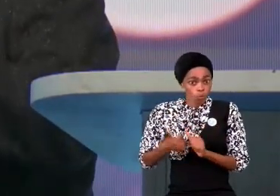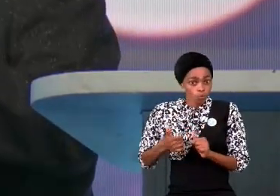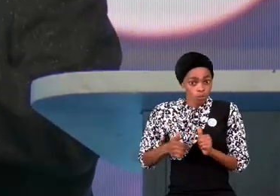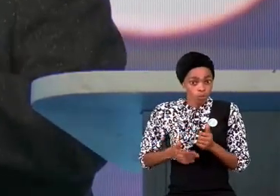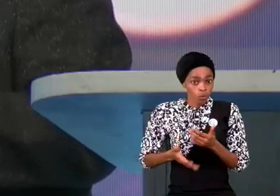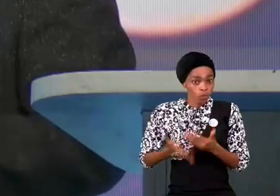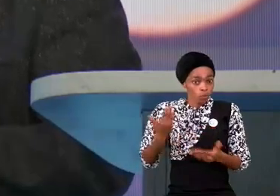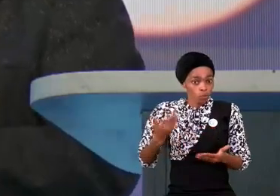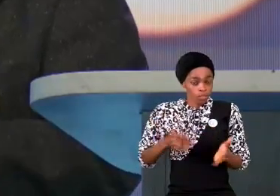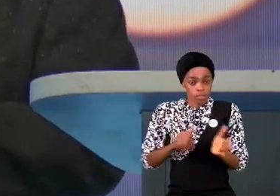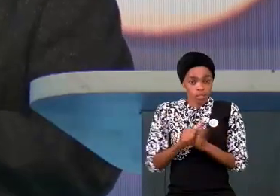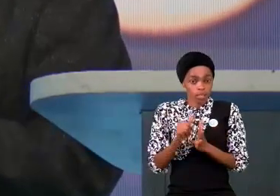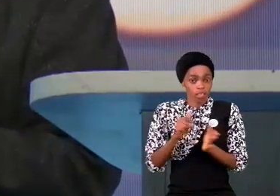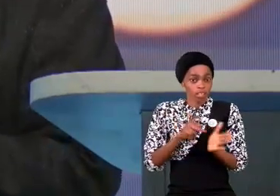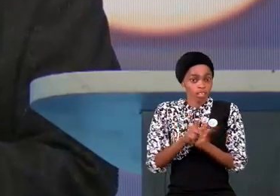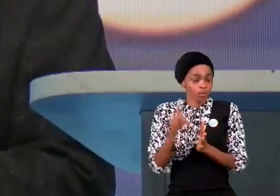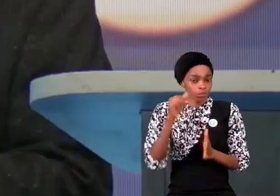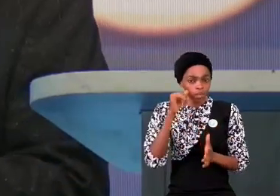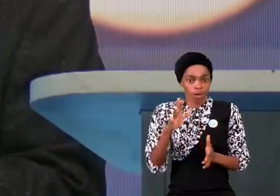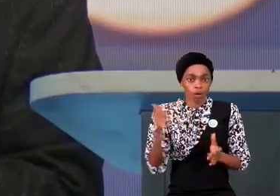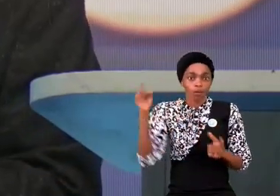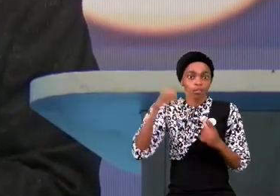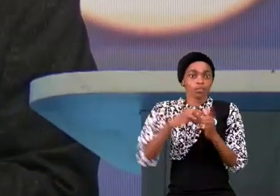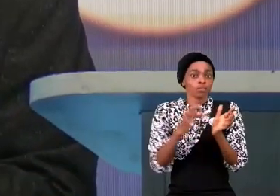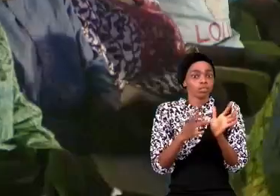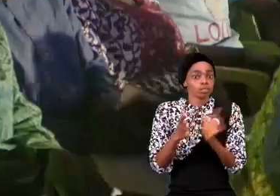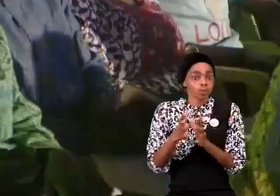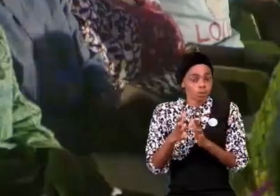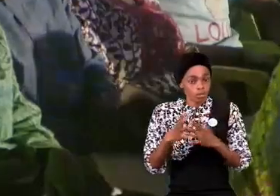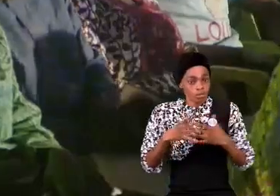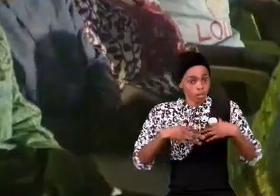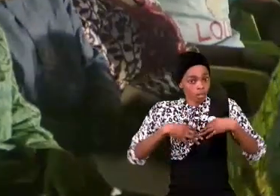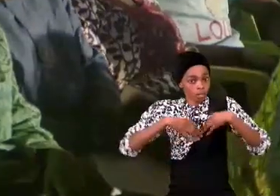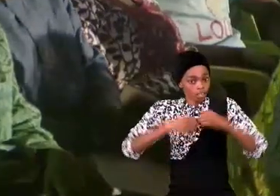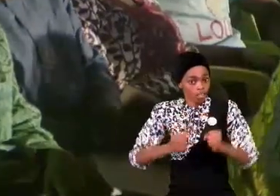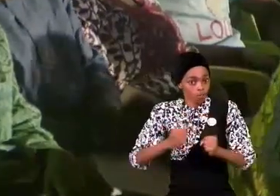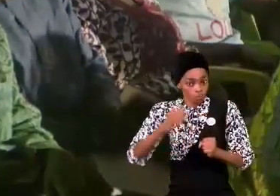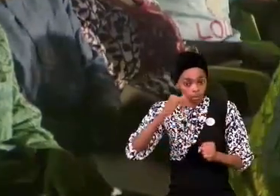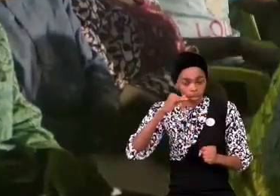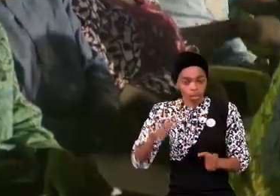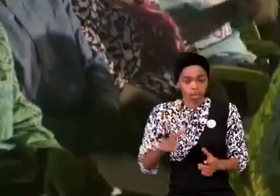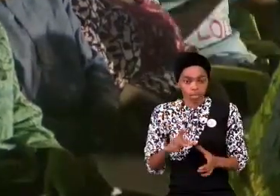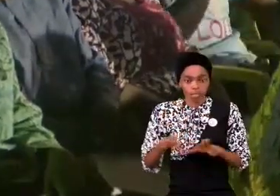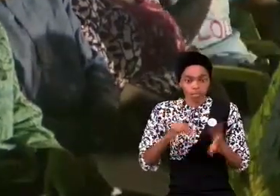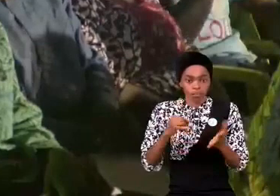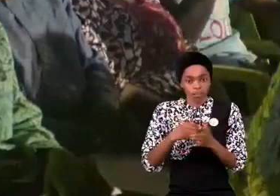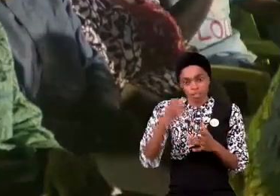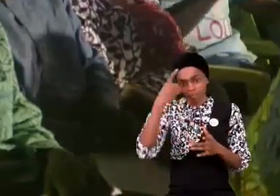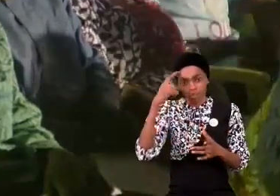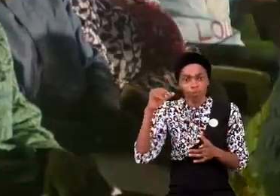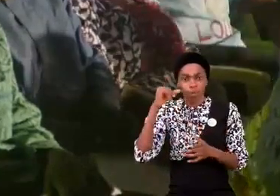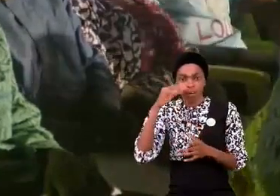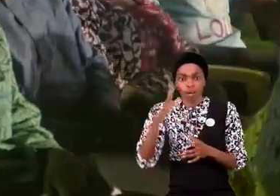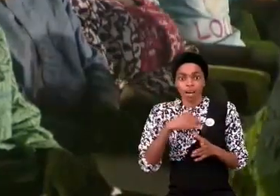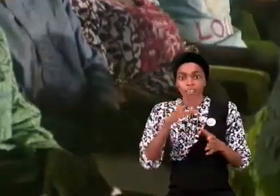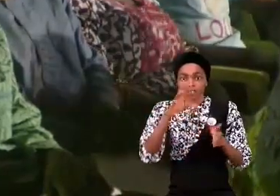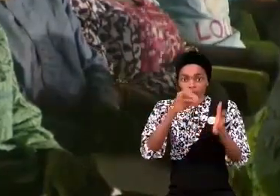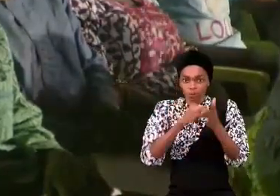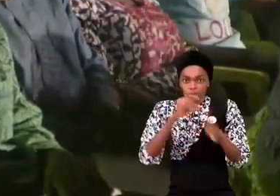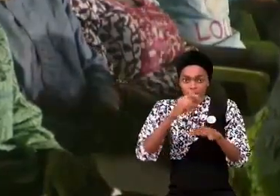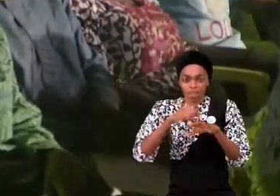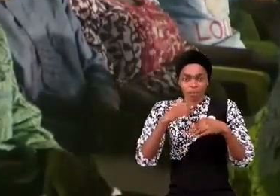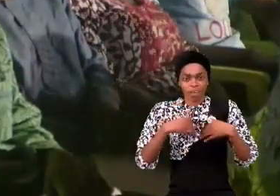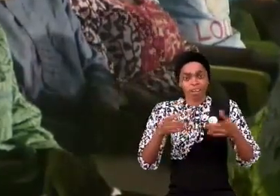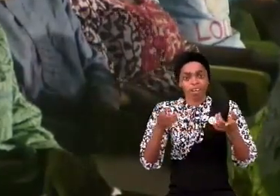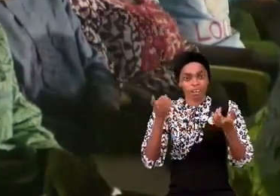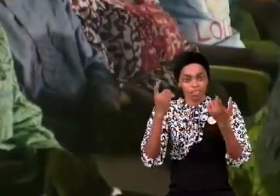Mrs. Endurance. And your turn has now come. Listen to Mrs. Endurance and see how the